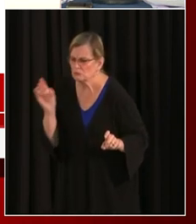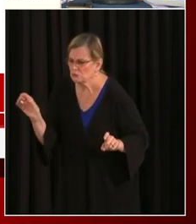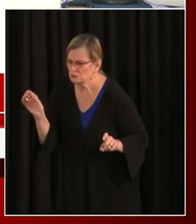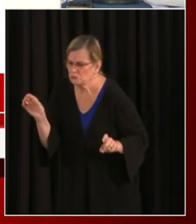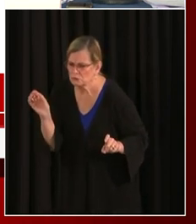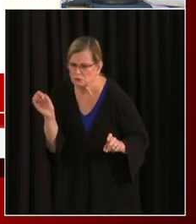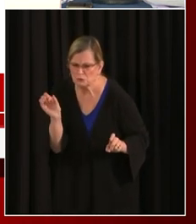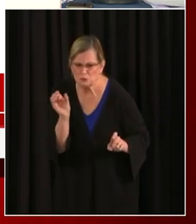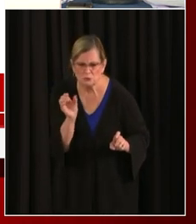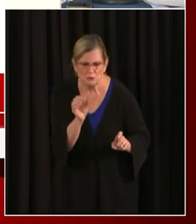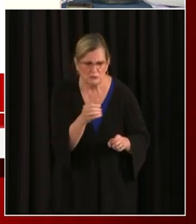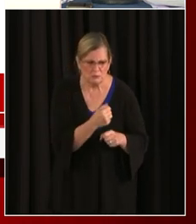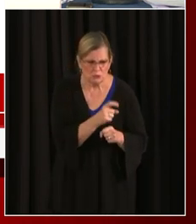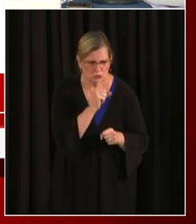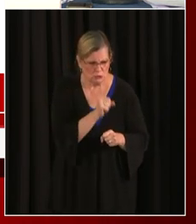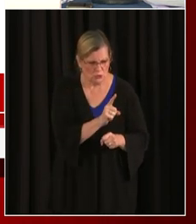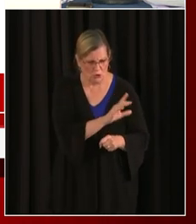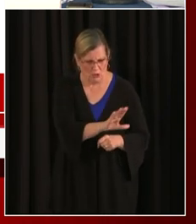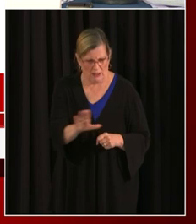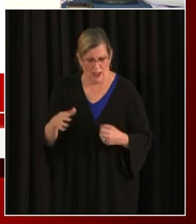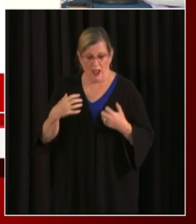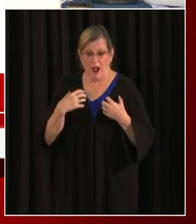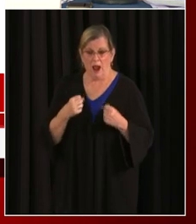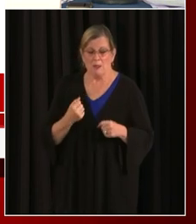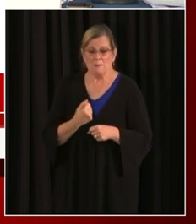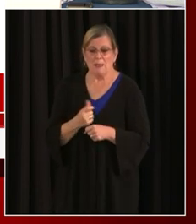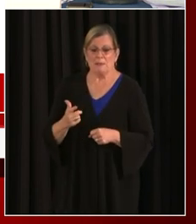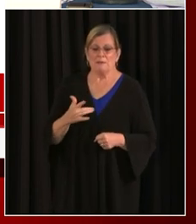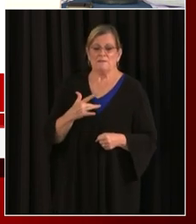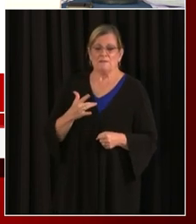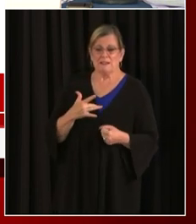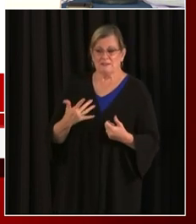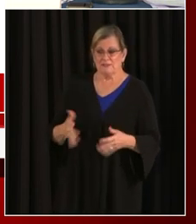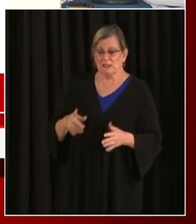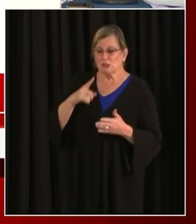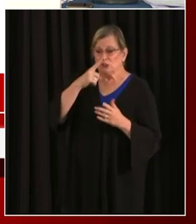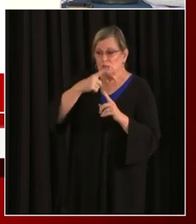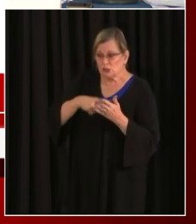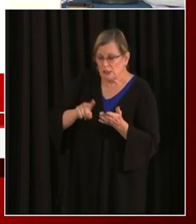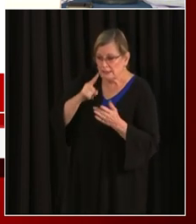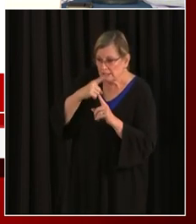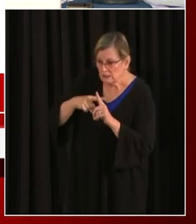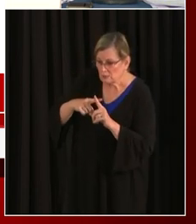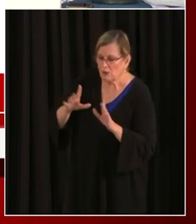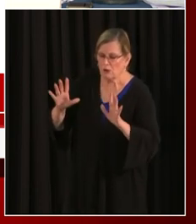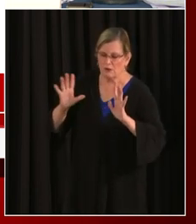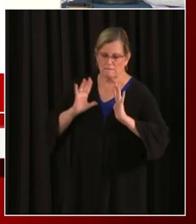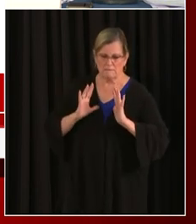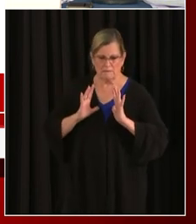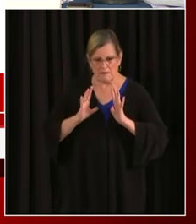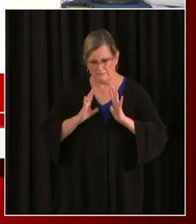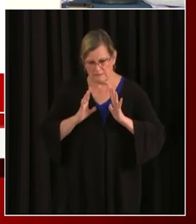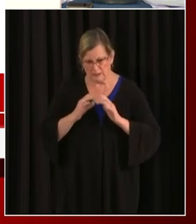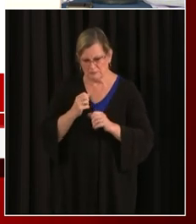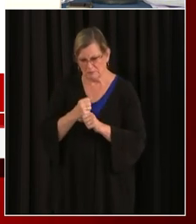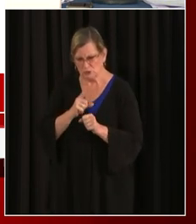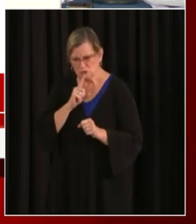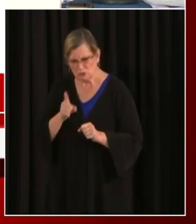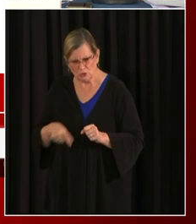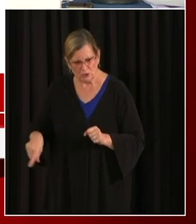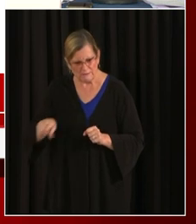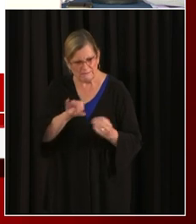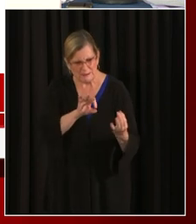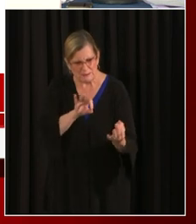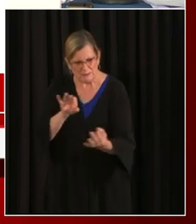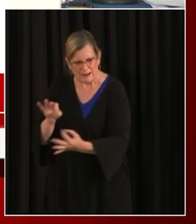some families who felt more secure if temperatures were being checked. So that was one other idea that came from this. I'll conclude